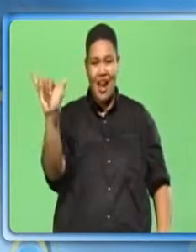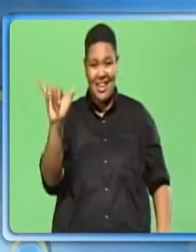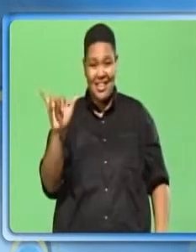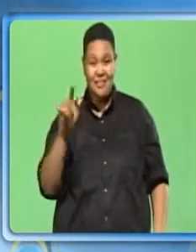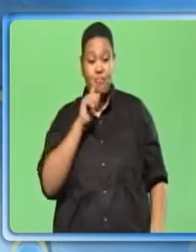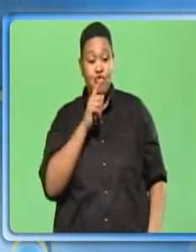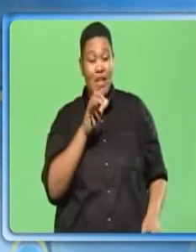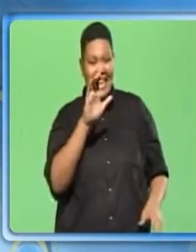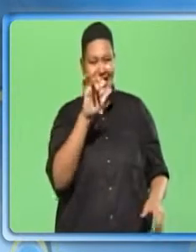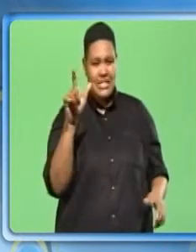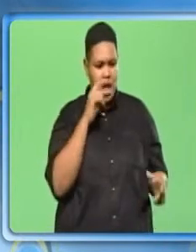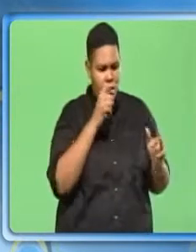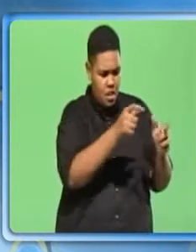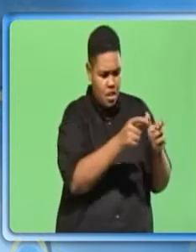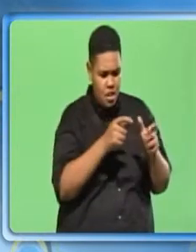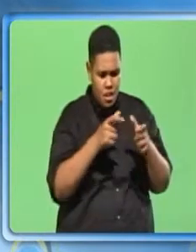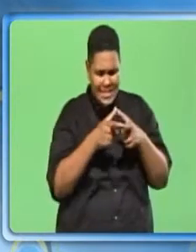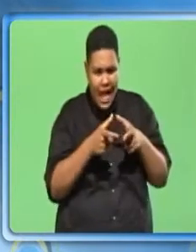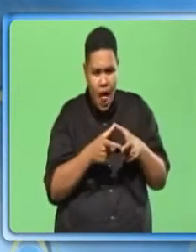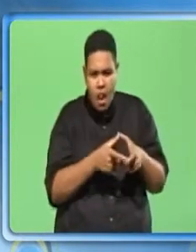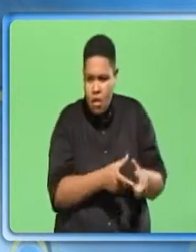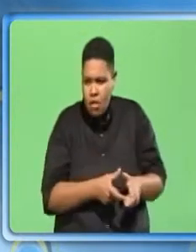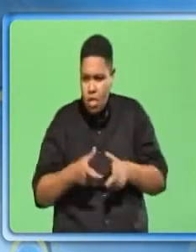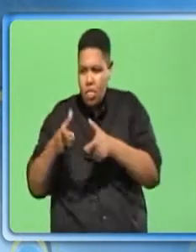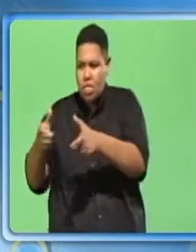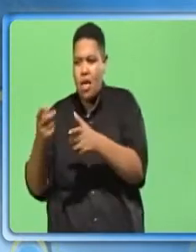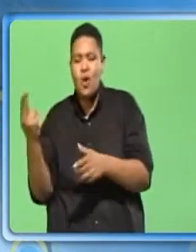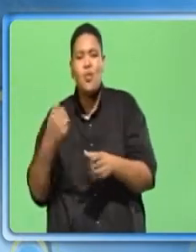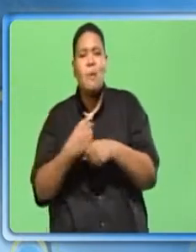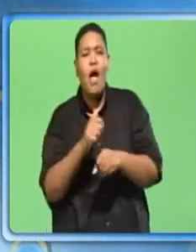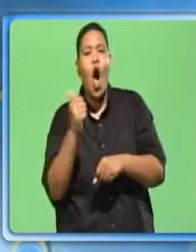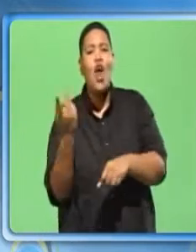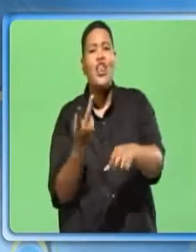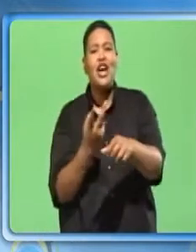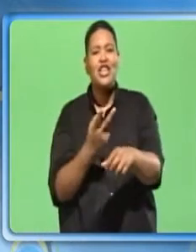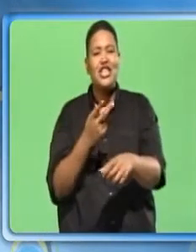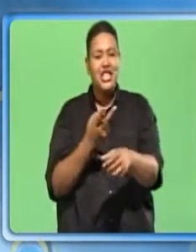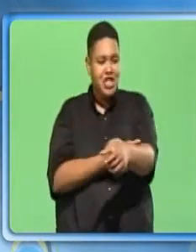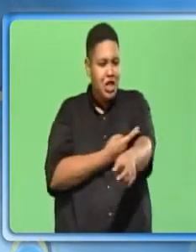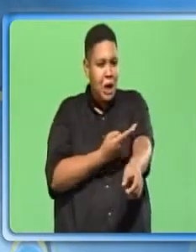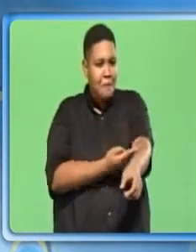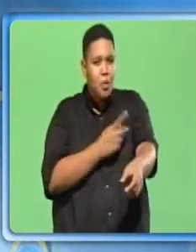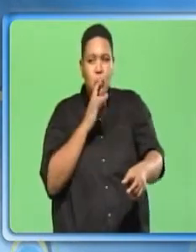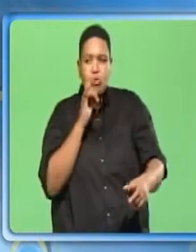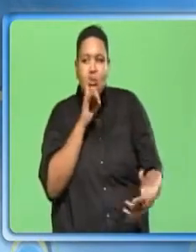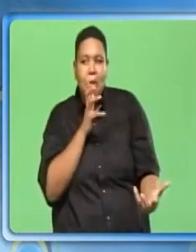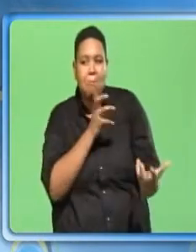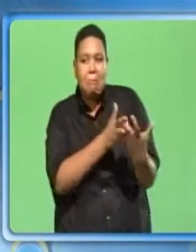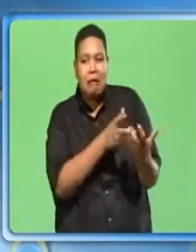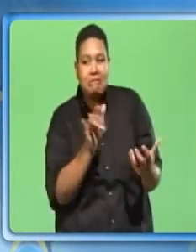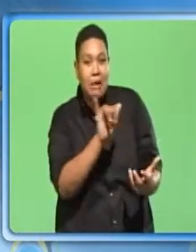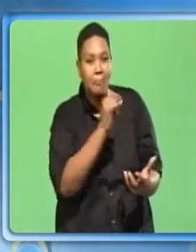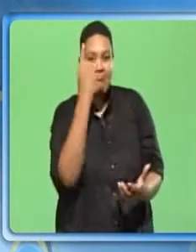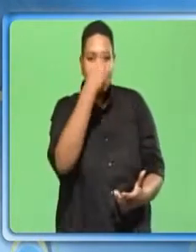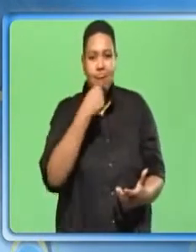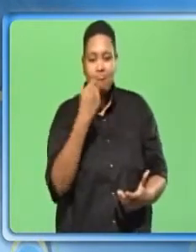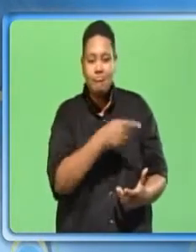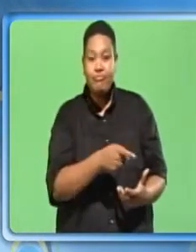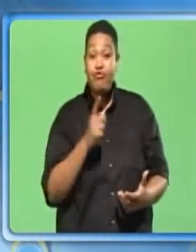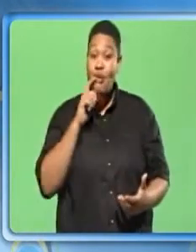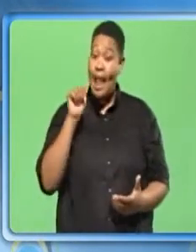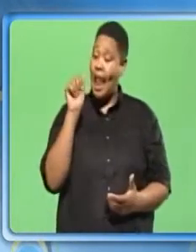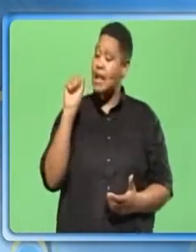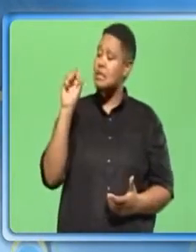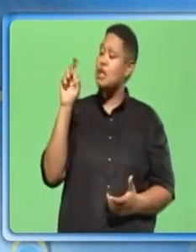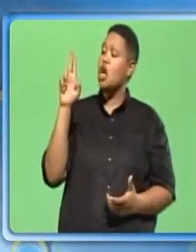taken from her udder and used to make other sheep which were genetically identical to her. Asexual reproduction may happen